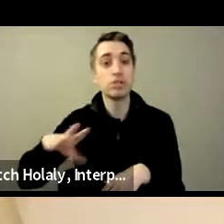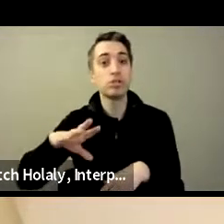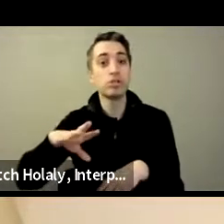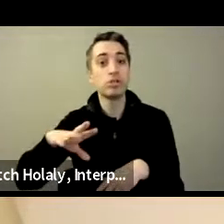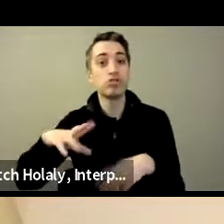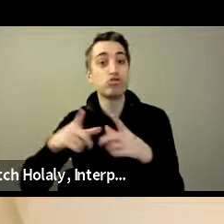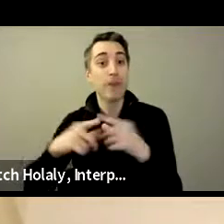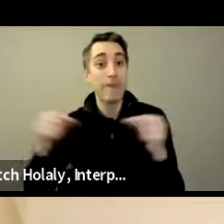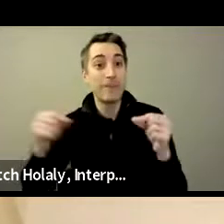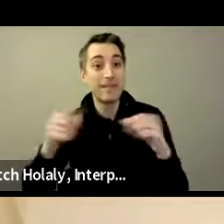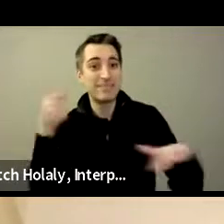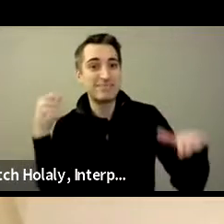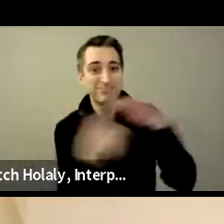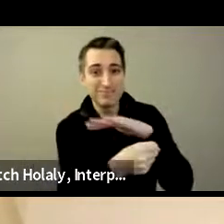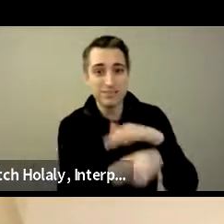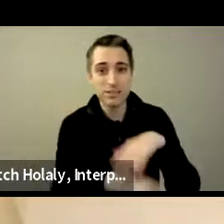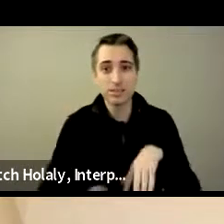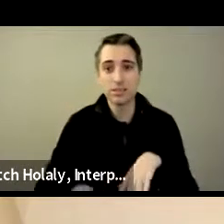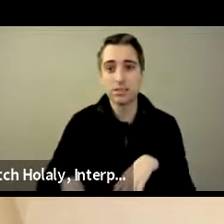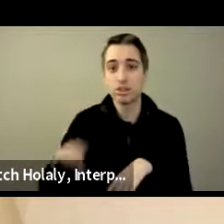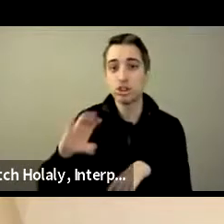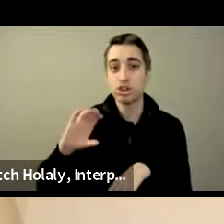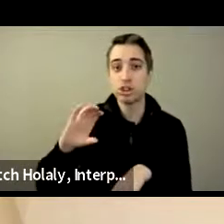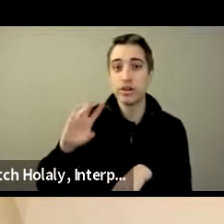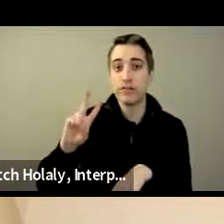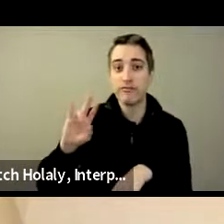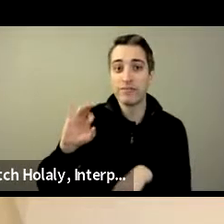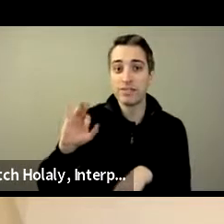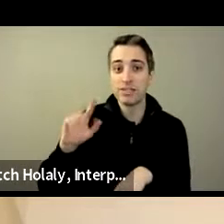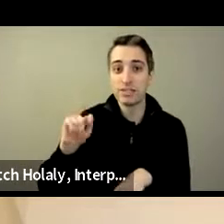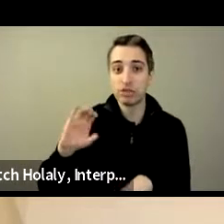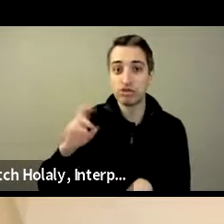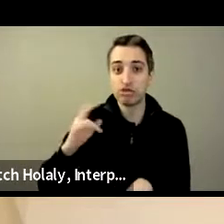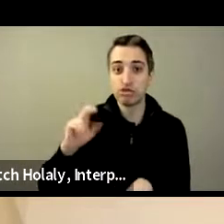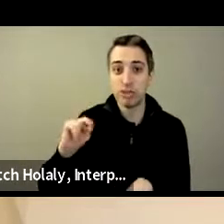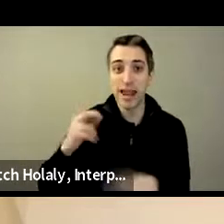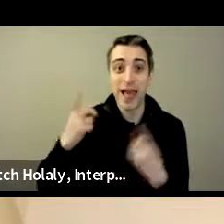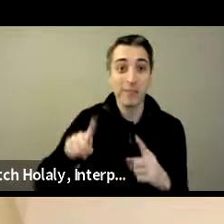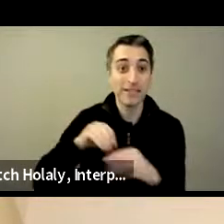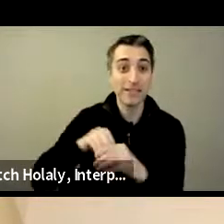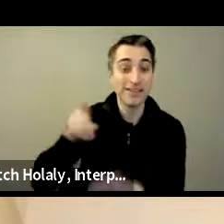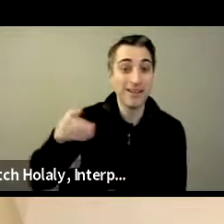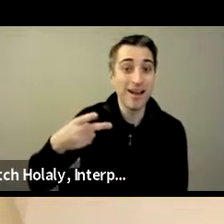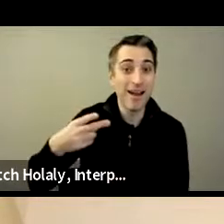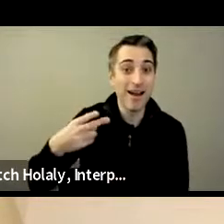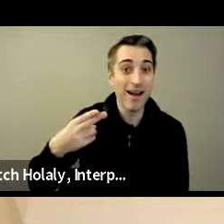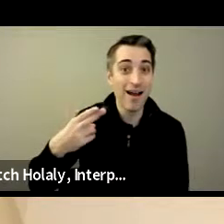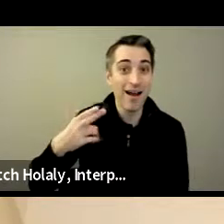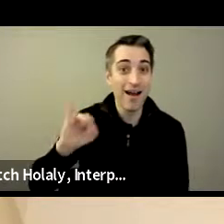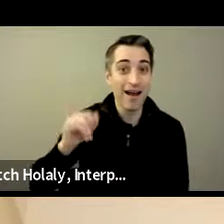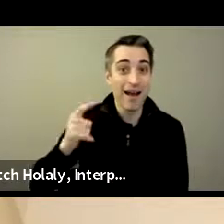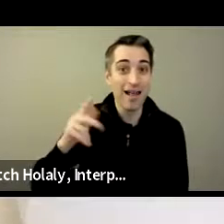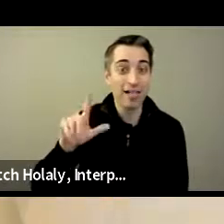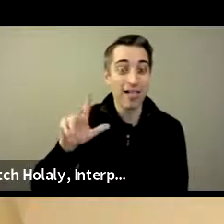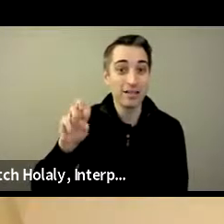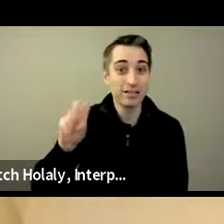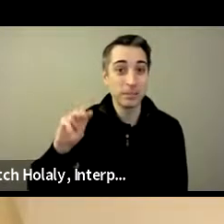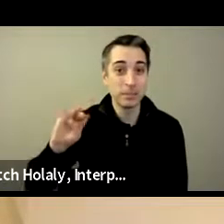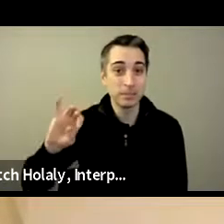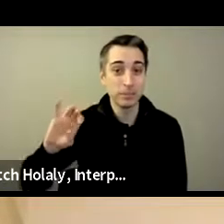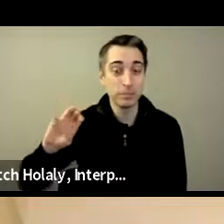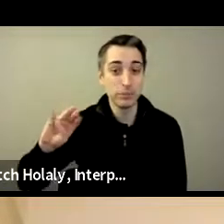the Vincent Chin hate crime case that happened in Highland Park, Michigan, and the rise of anti-Asian American sentiment